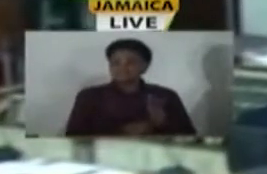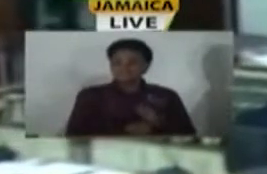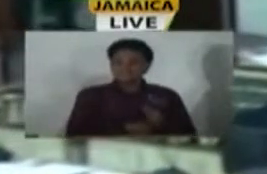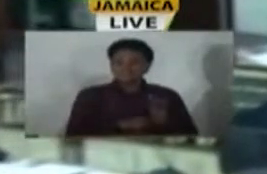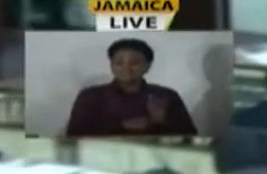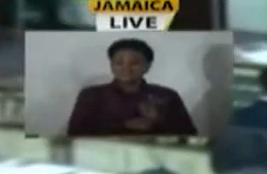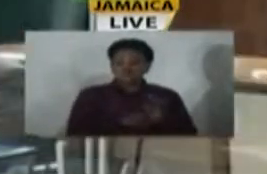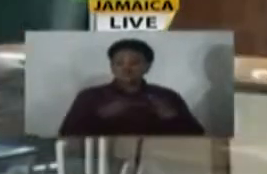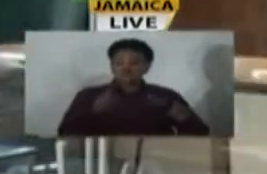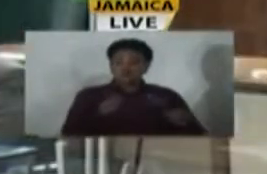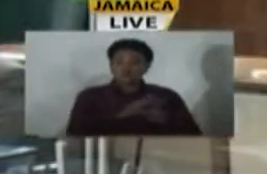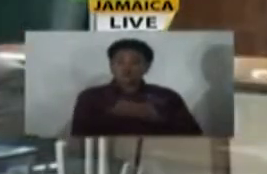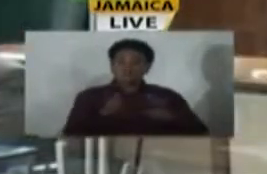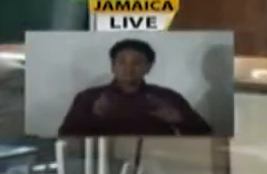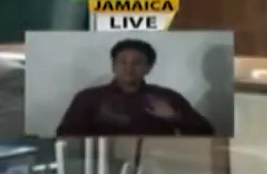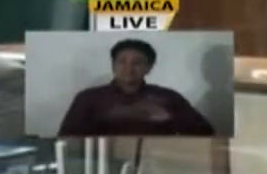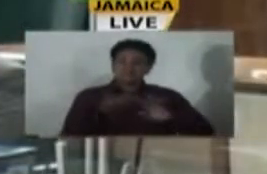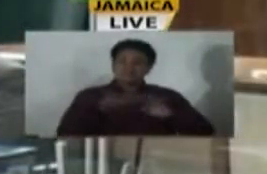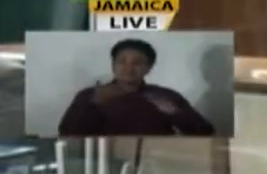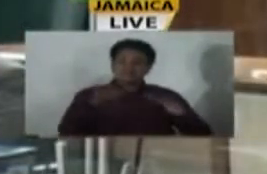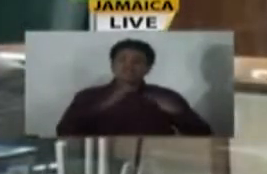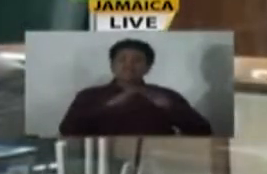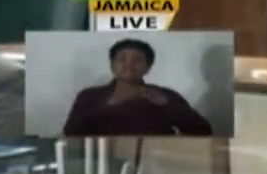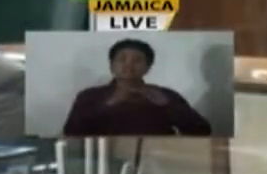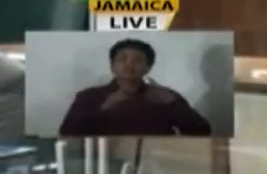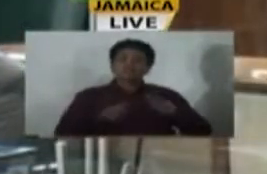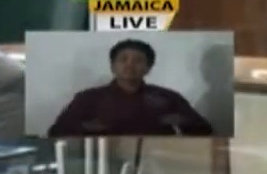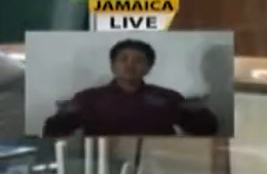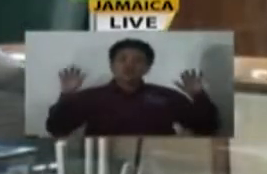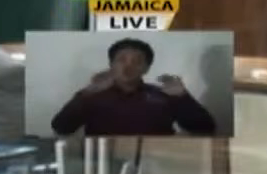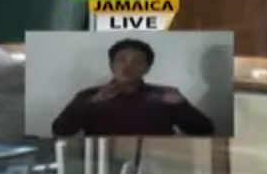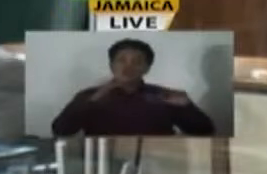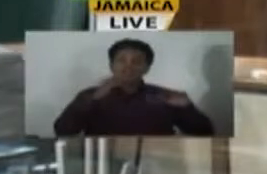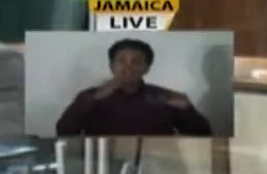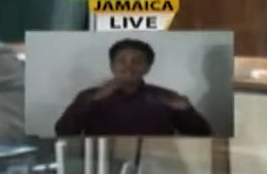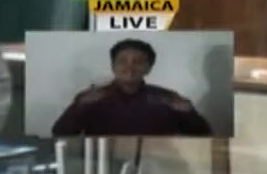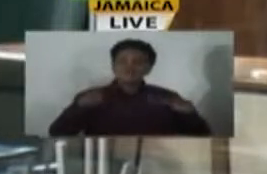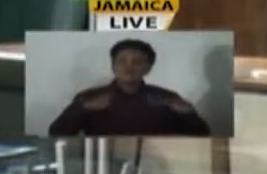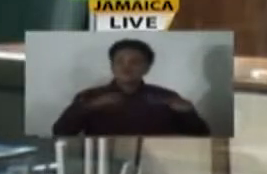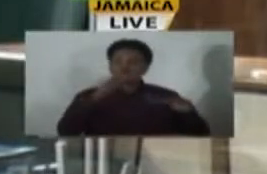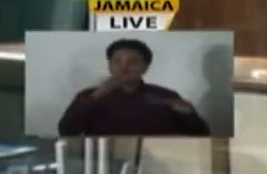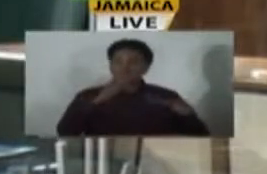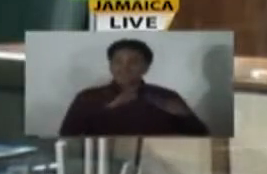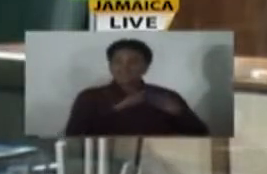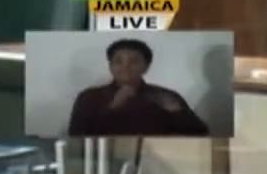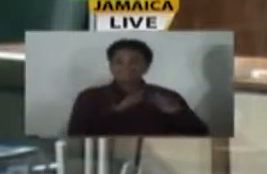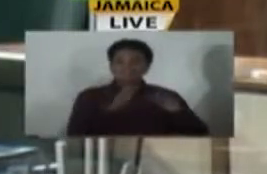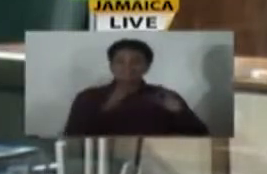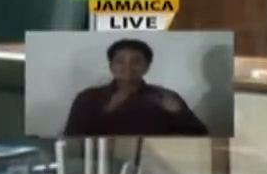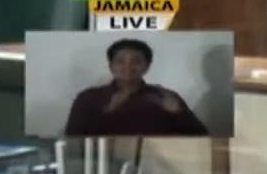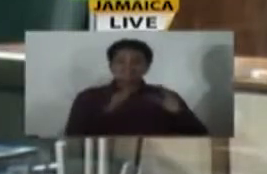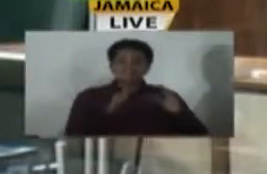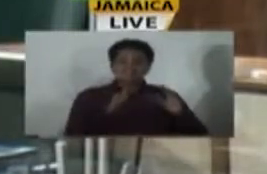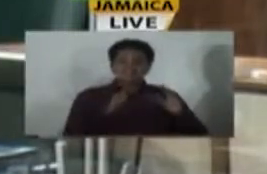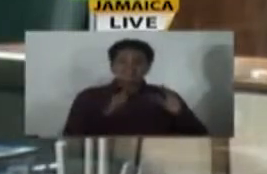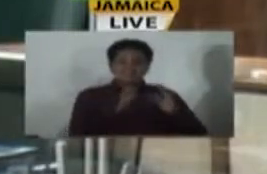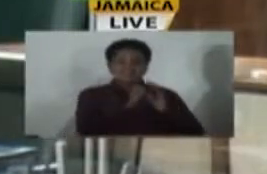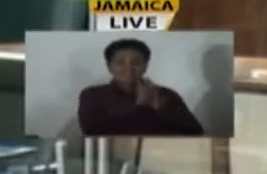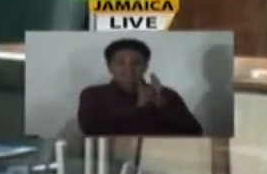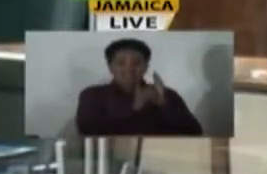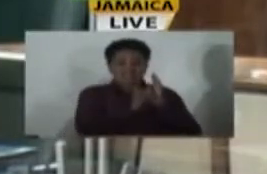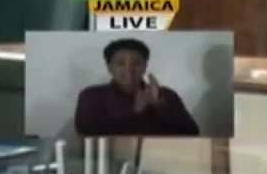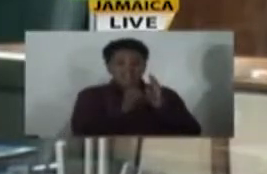pandemic. My fellow Jamaicans, we have agency as an independent